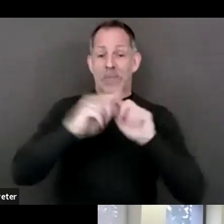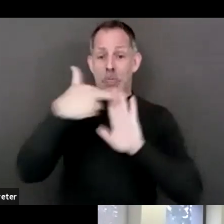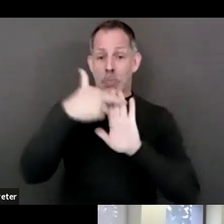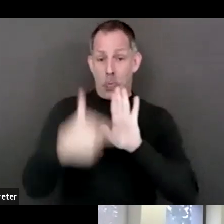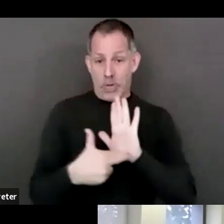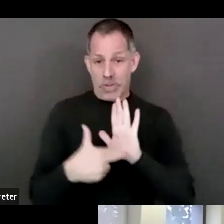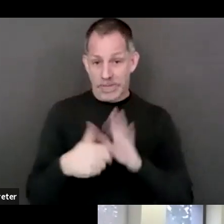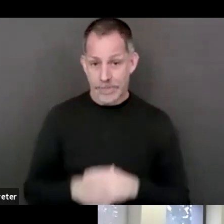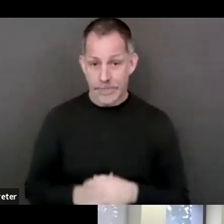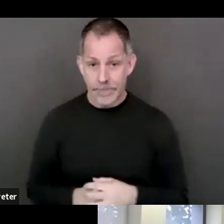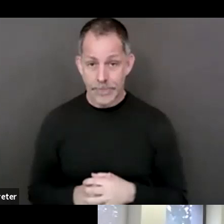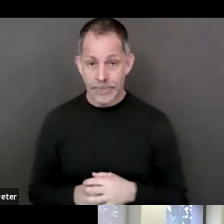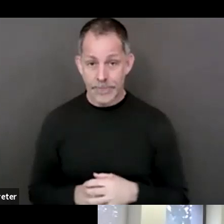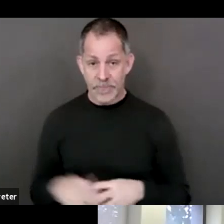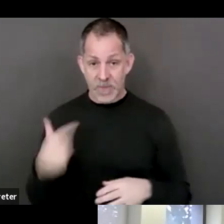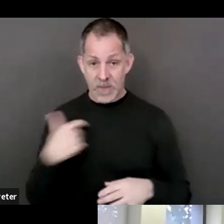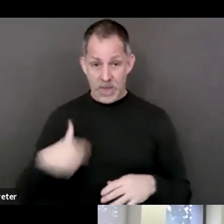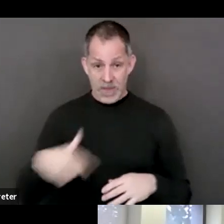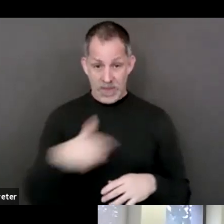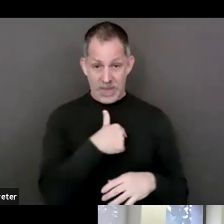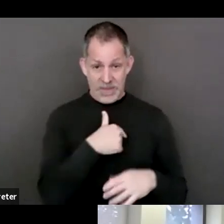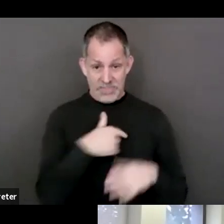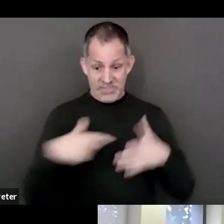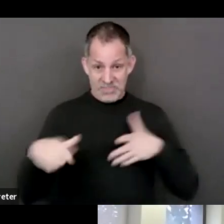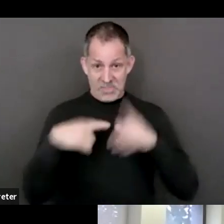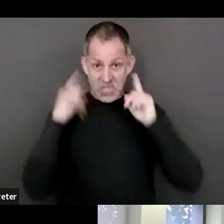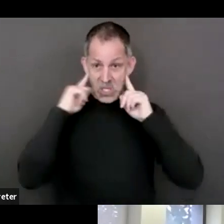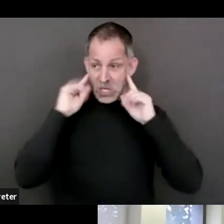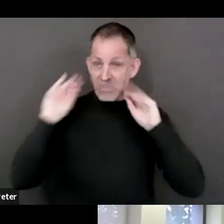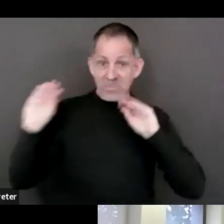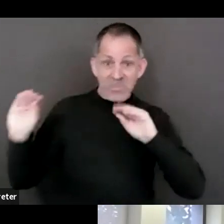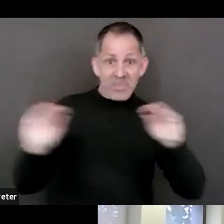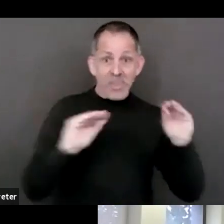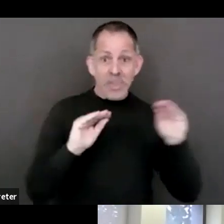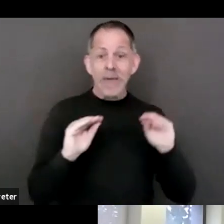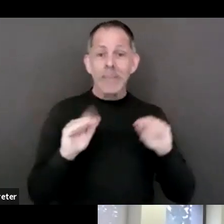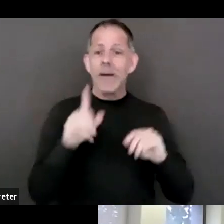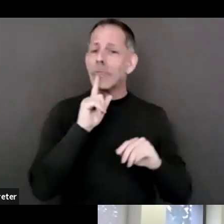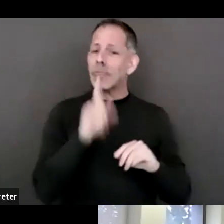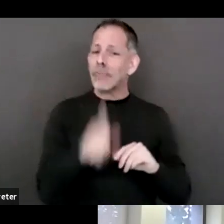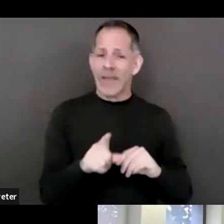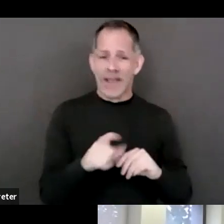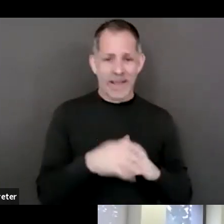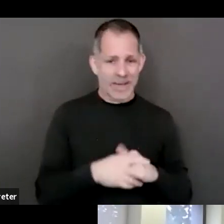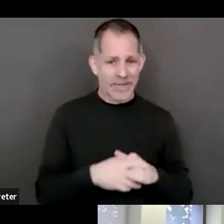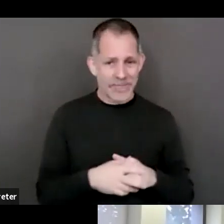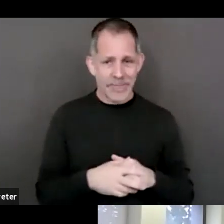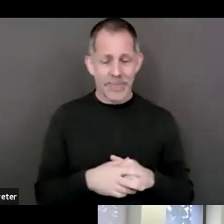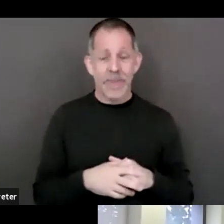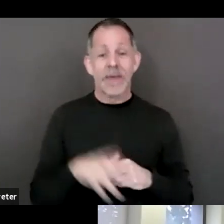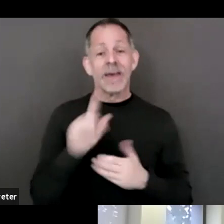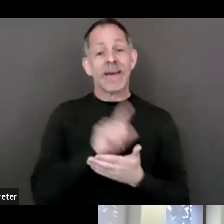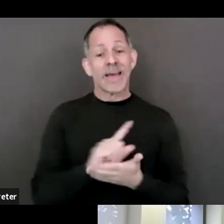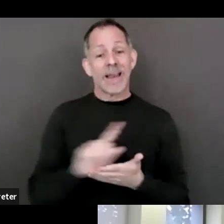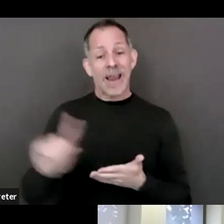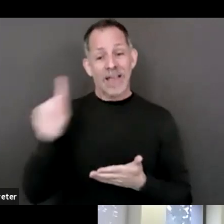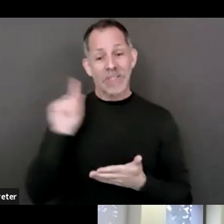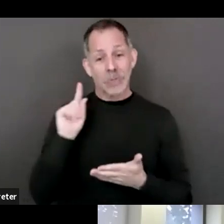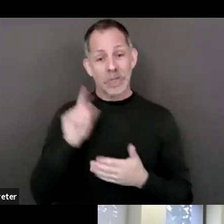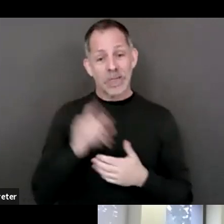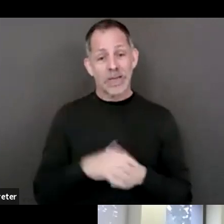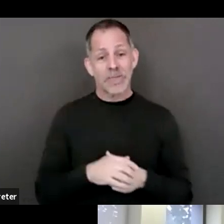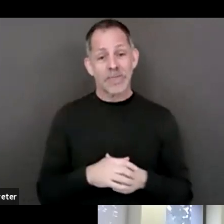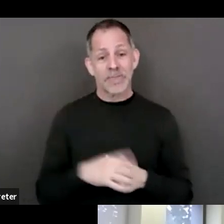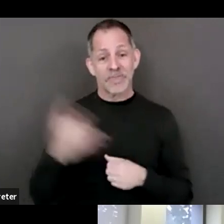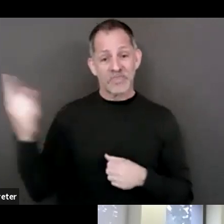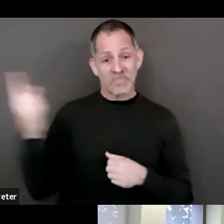the governor was in Snohomish County last week, was asked that question. He said there was no consideration at this time of changing the metrics.